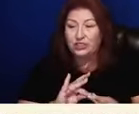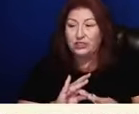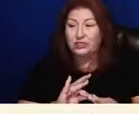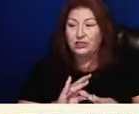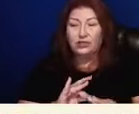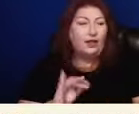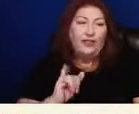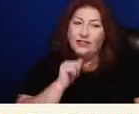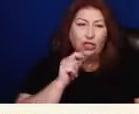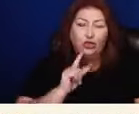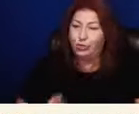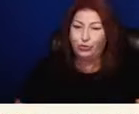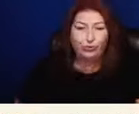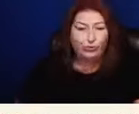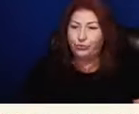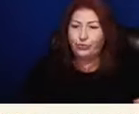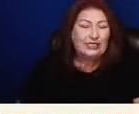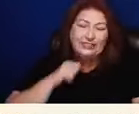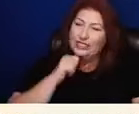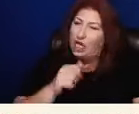true. They're not true.